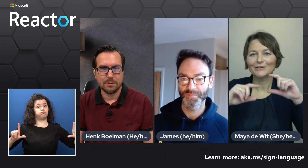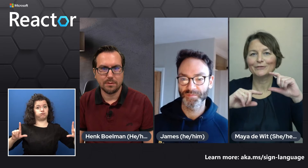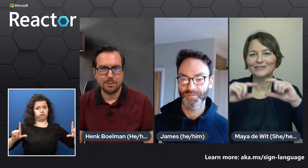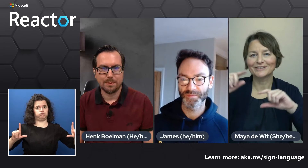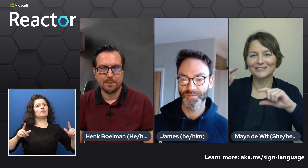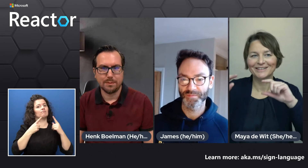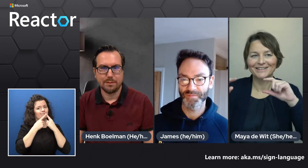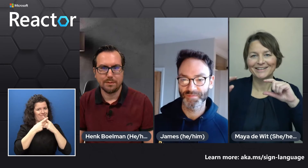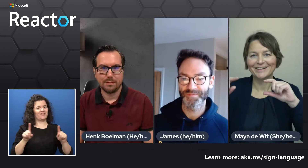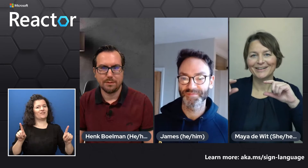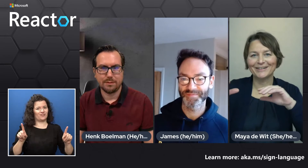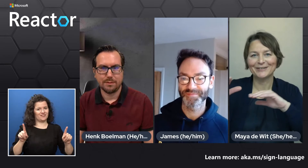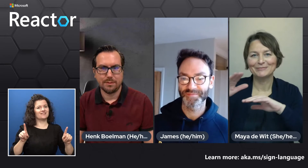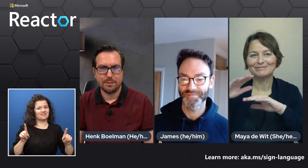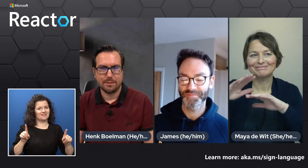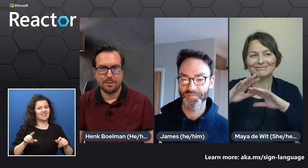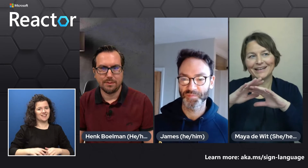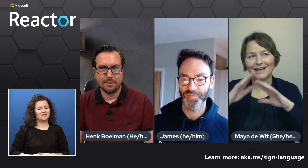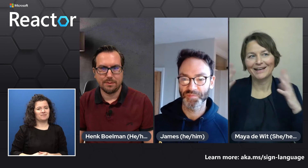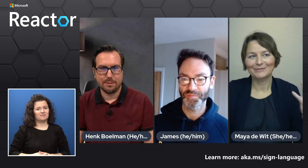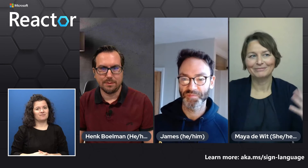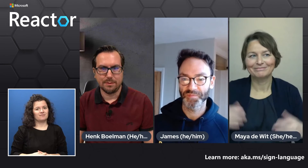see different